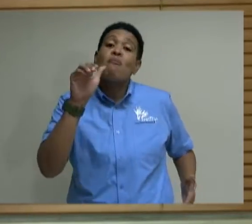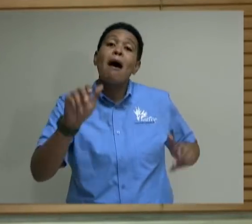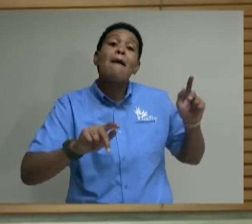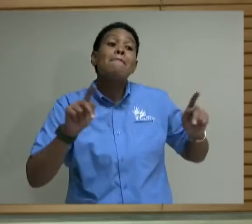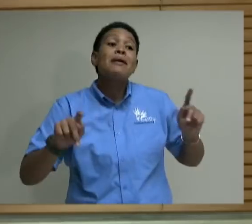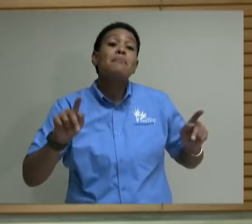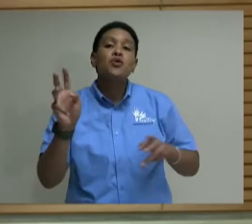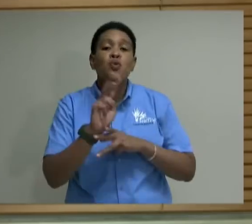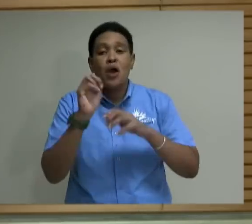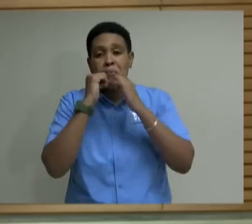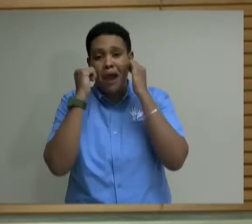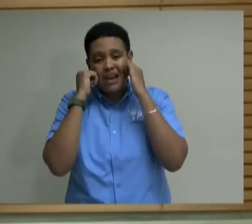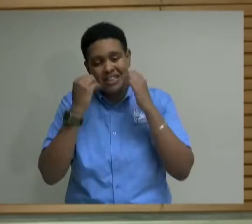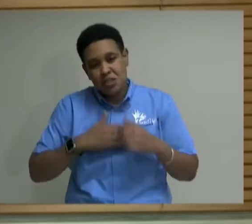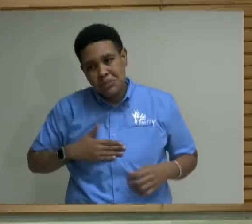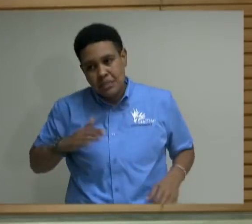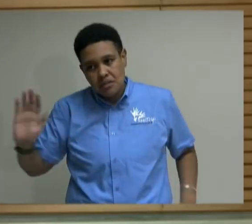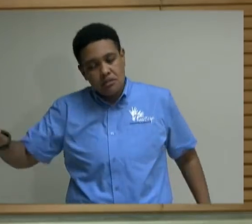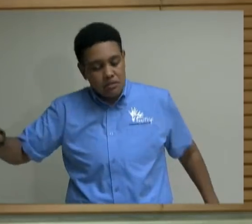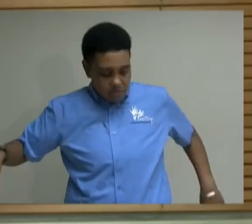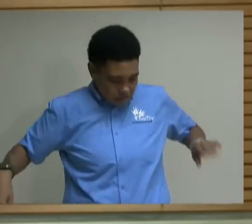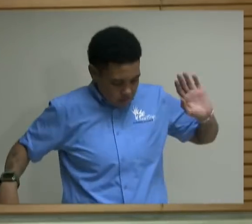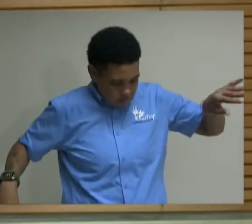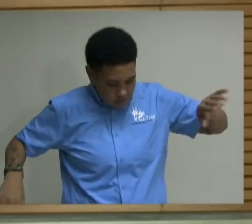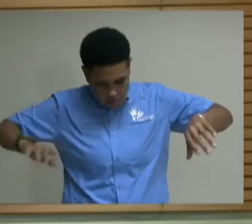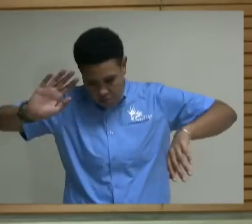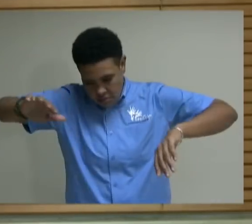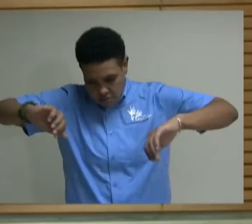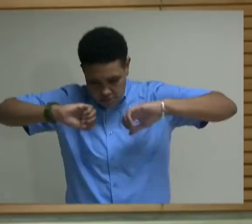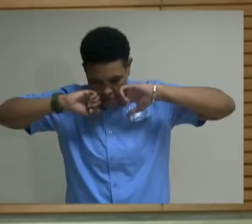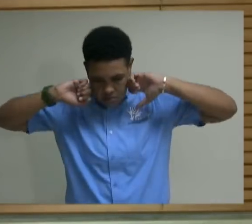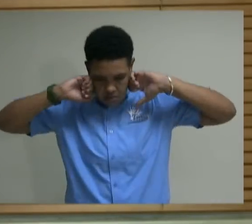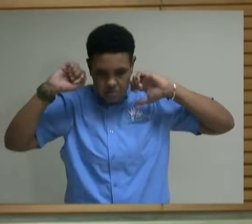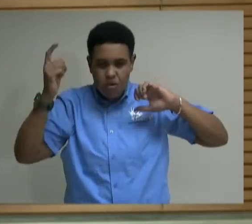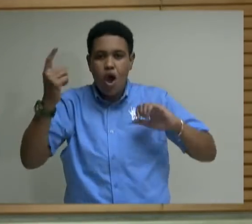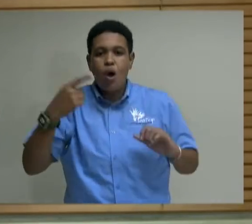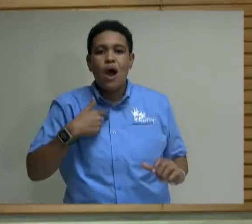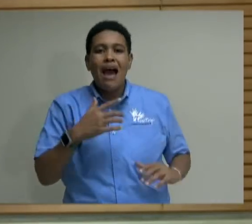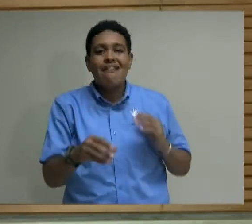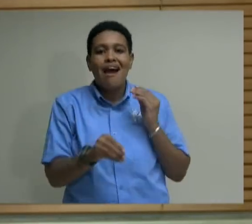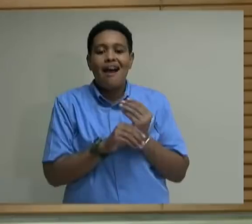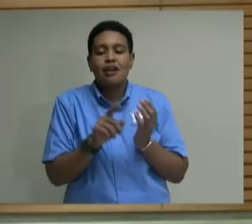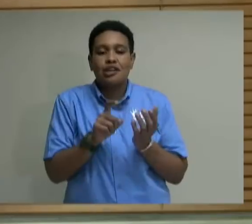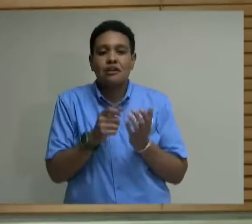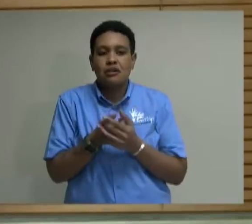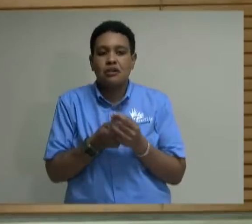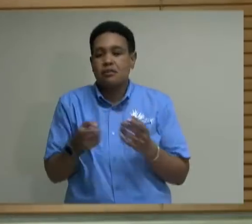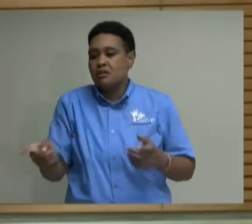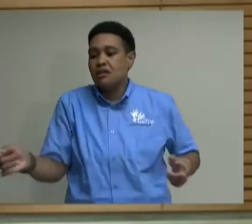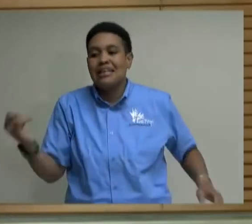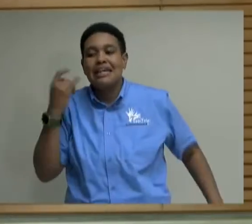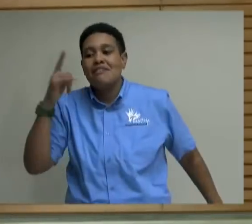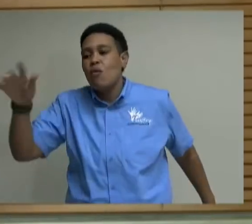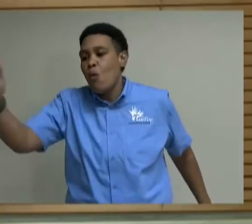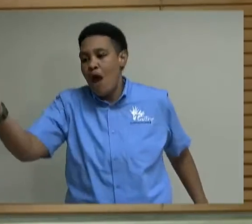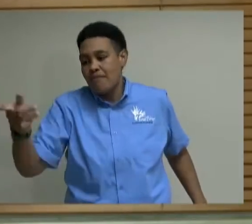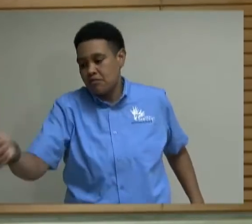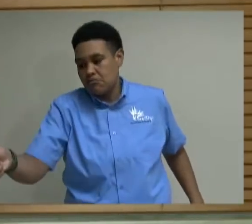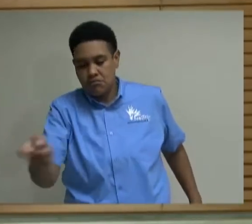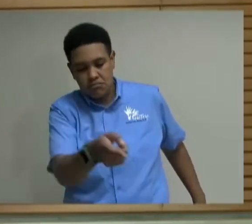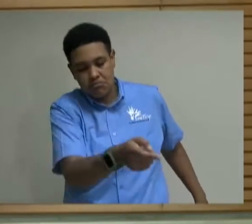me to wear their mask. I always have my spare hand sanitizer to help out, just in case somebody else doesn't have